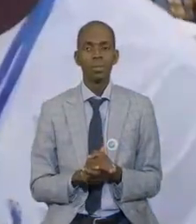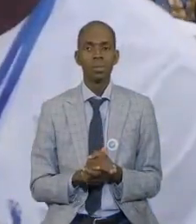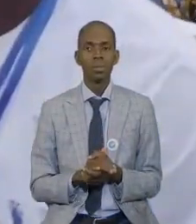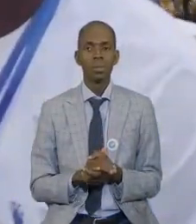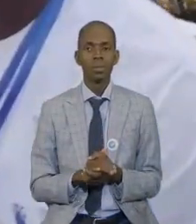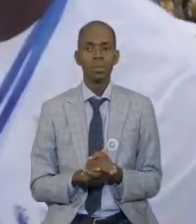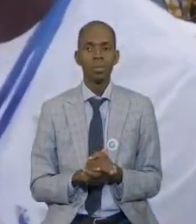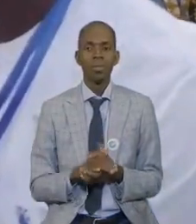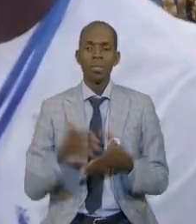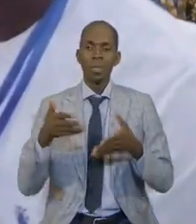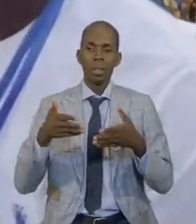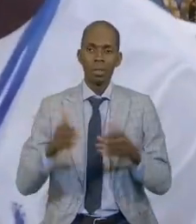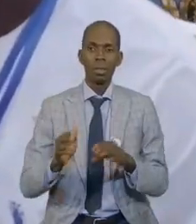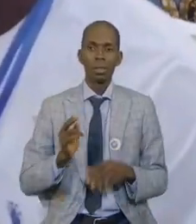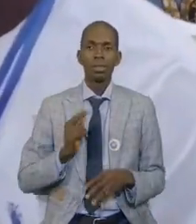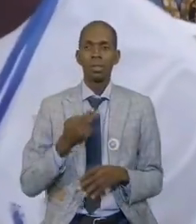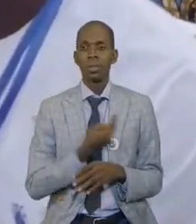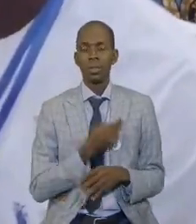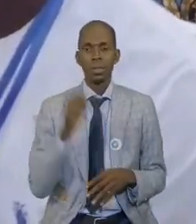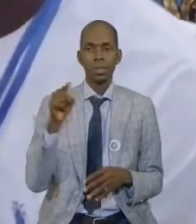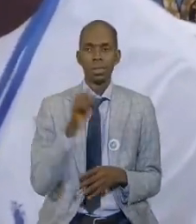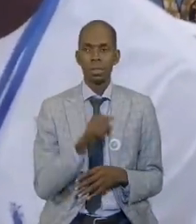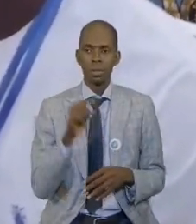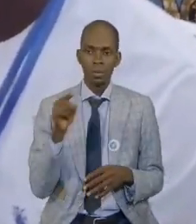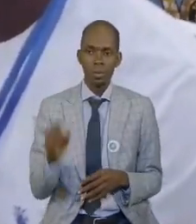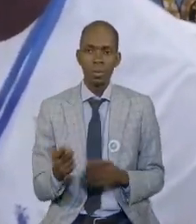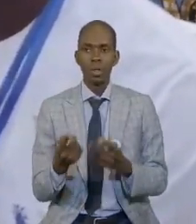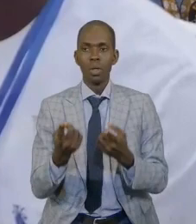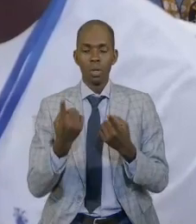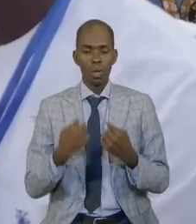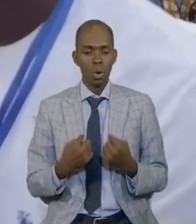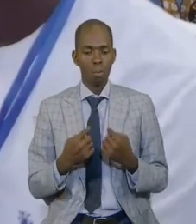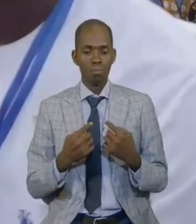let us therefore come boldly